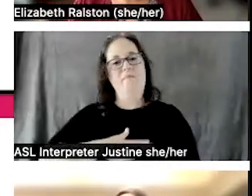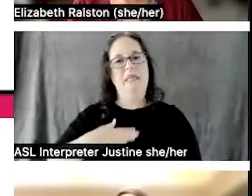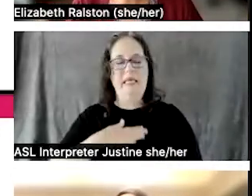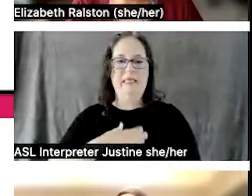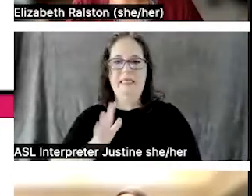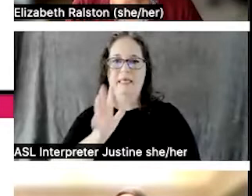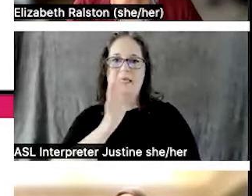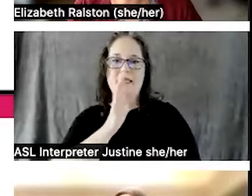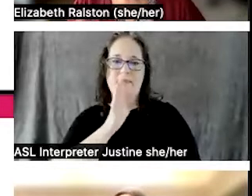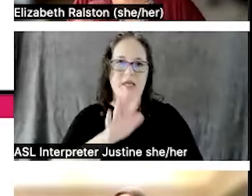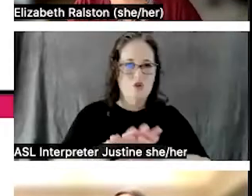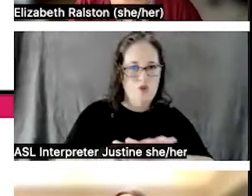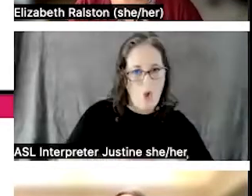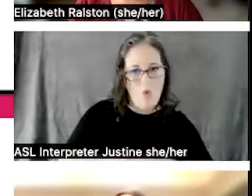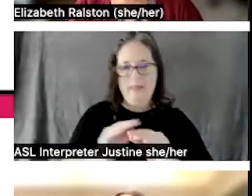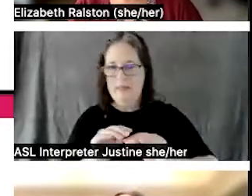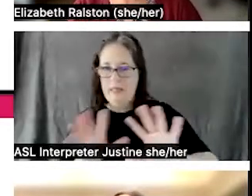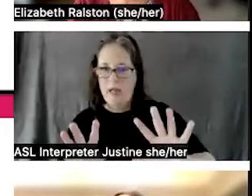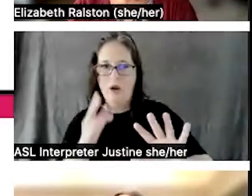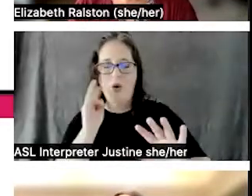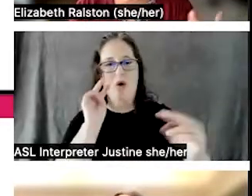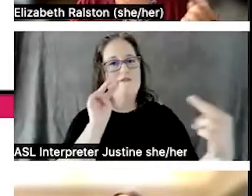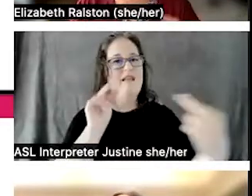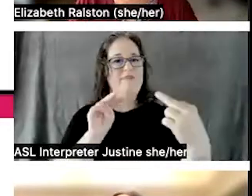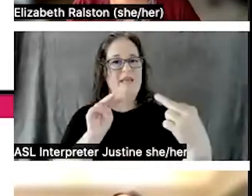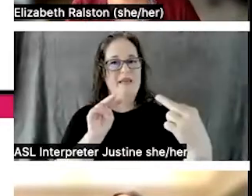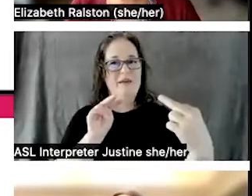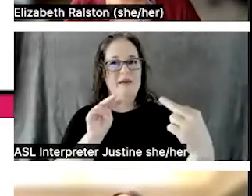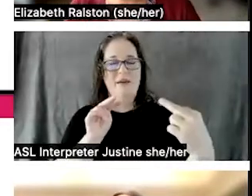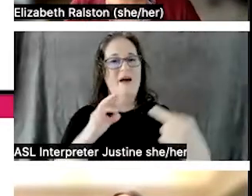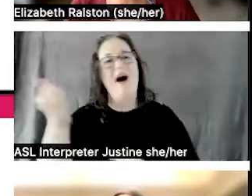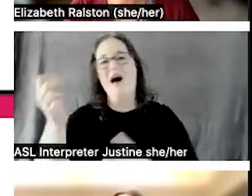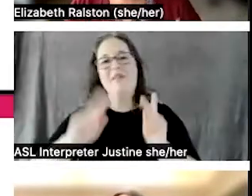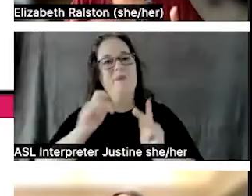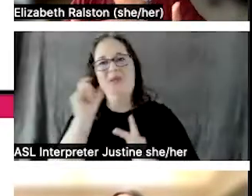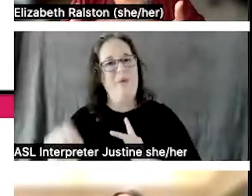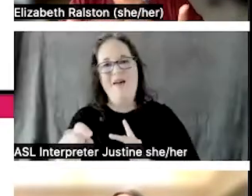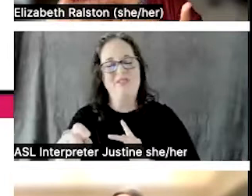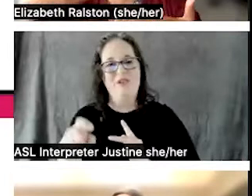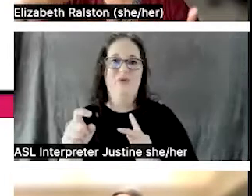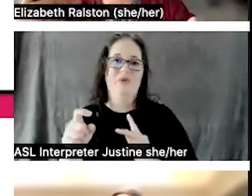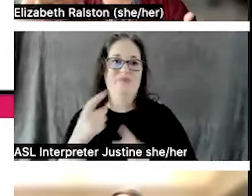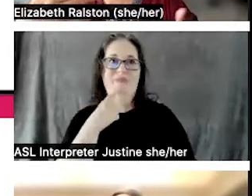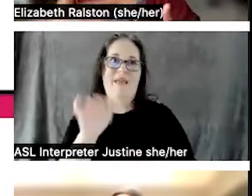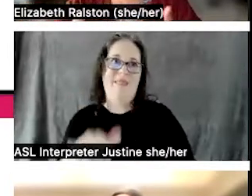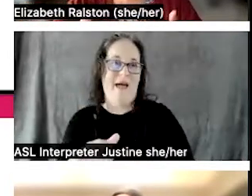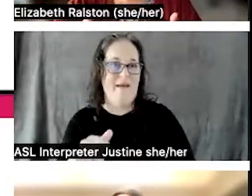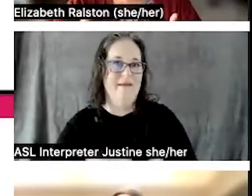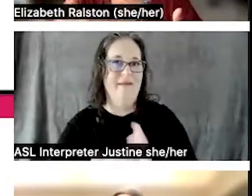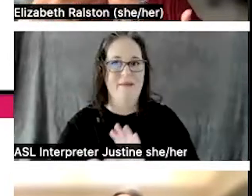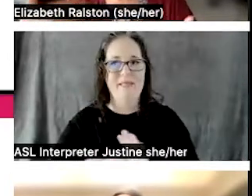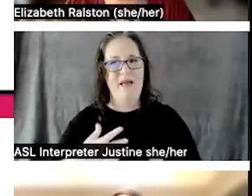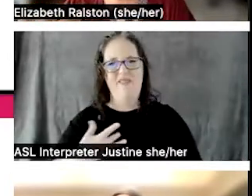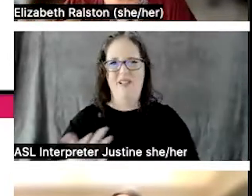speak slower or face me. But nobody else has to say that, so it leaves me feeling sort